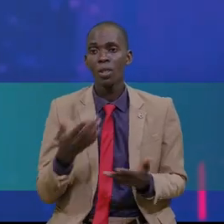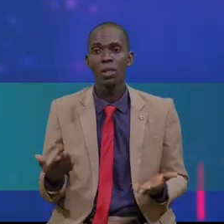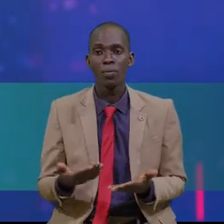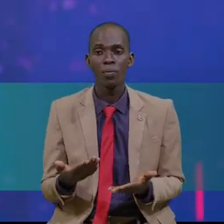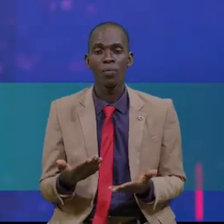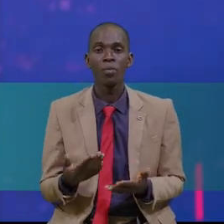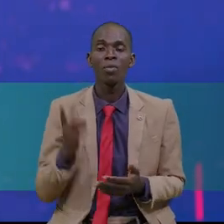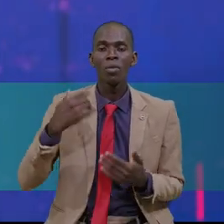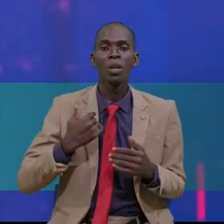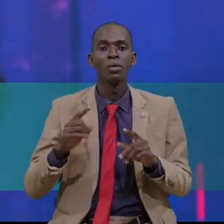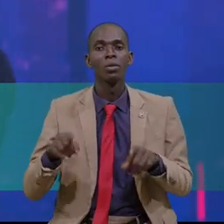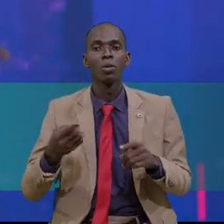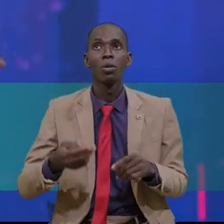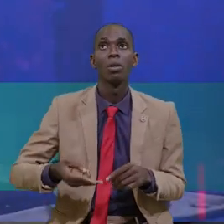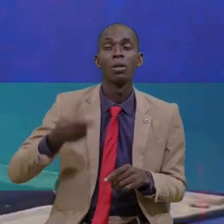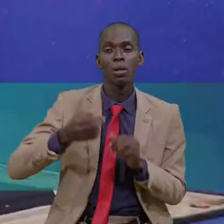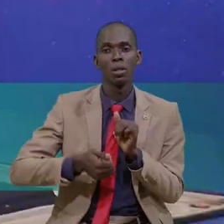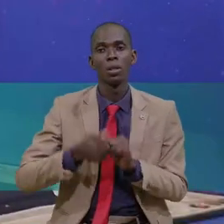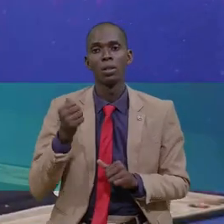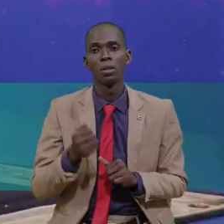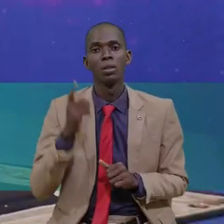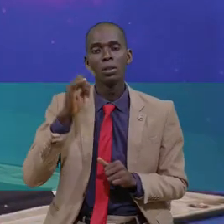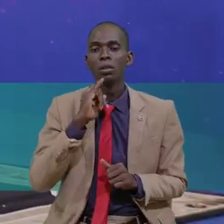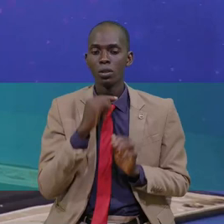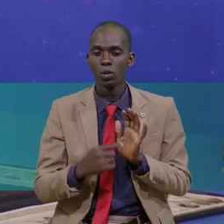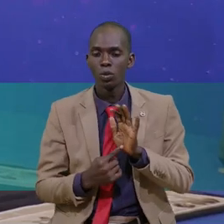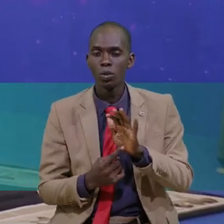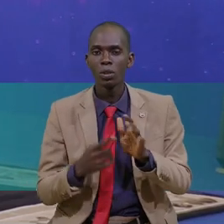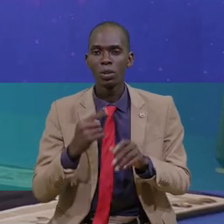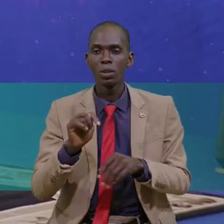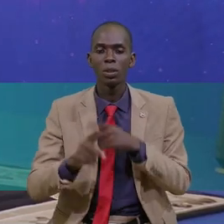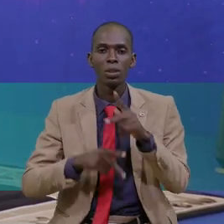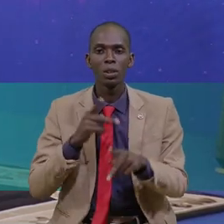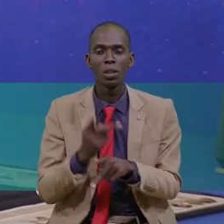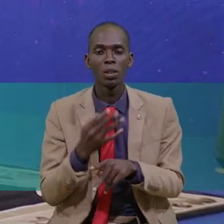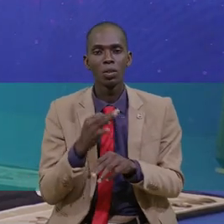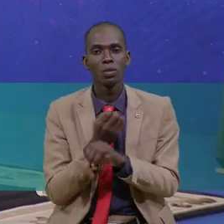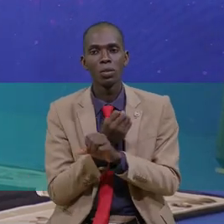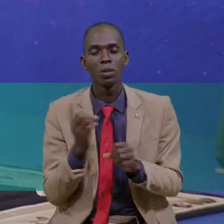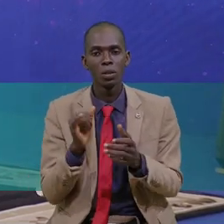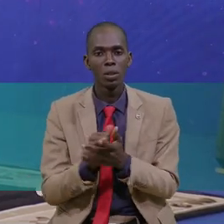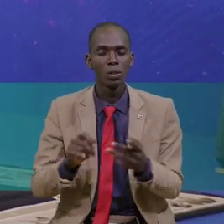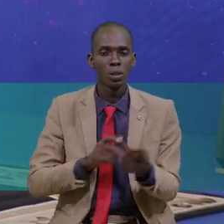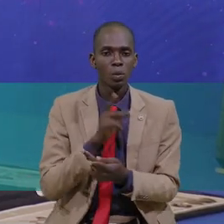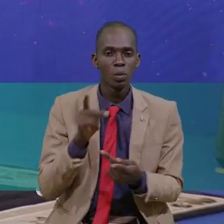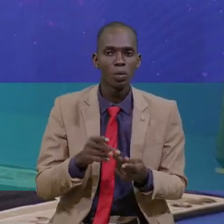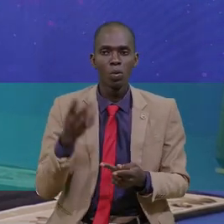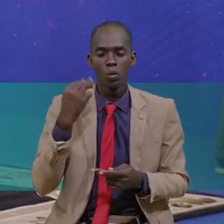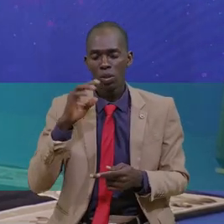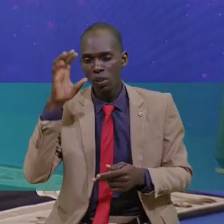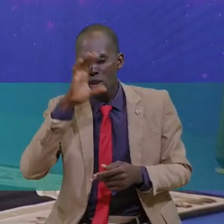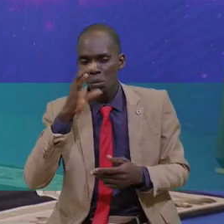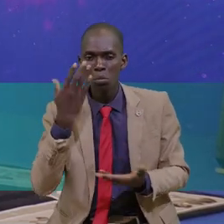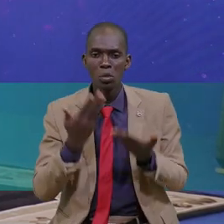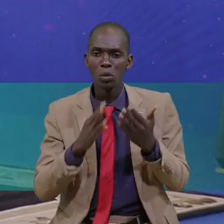higher. It's revealing the kind of salvation that the prophets were examining and searching whether it was for them or